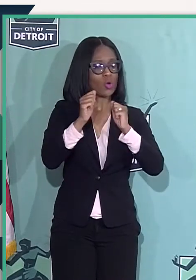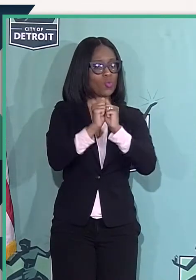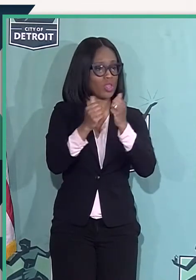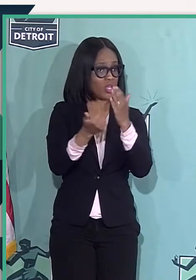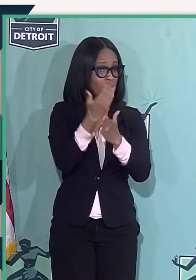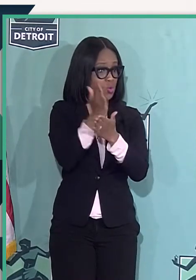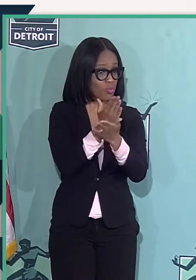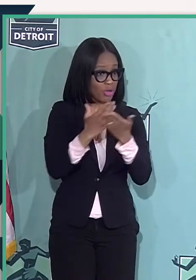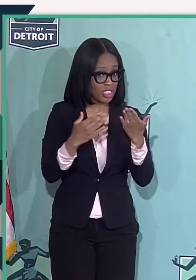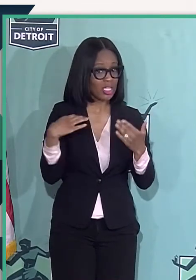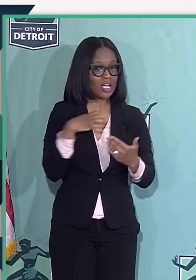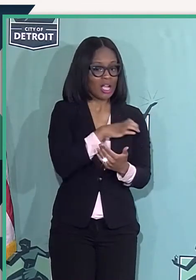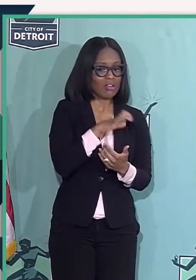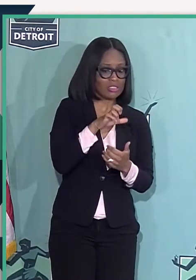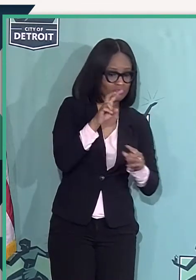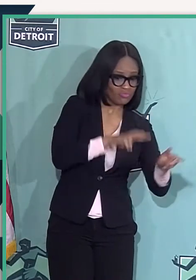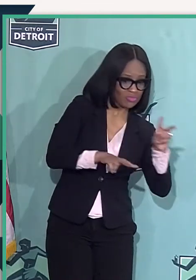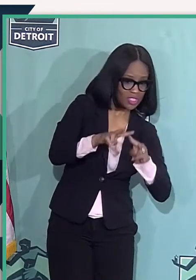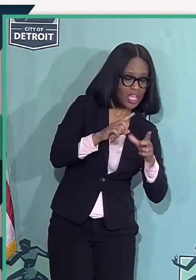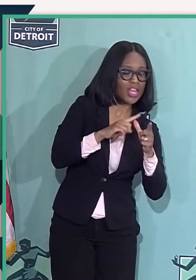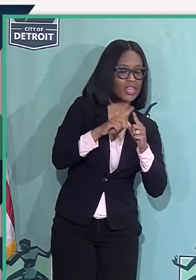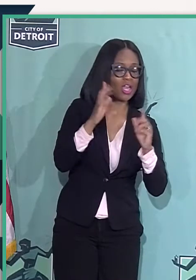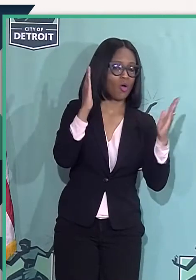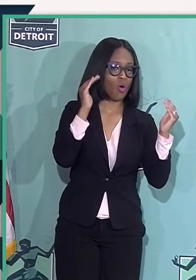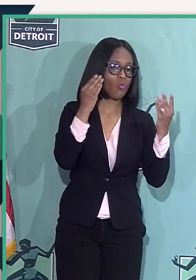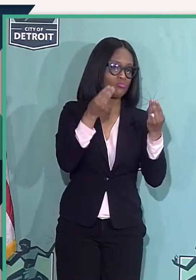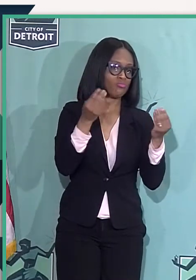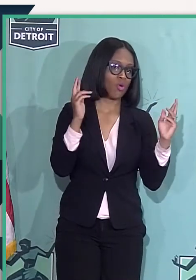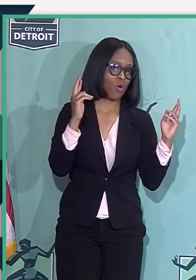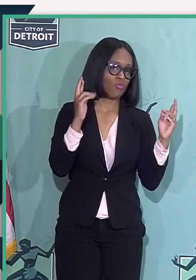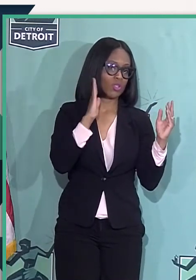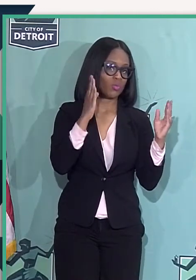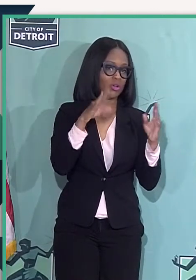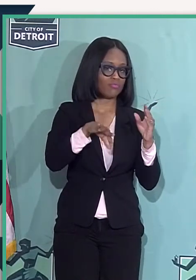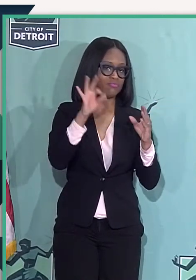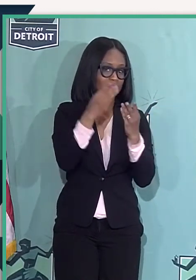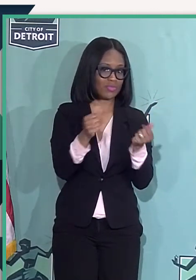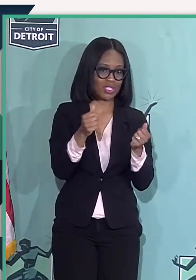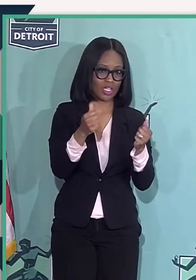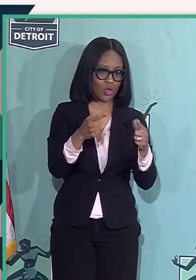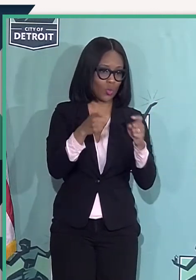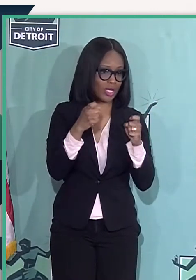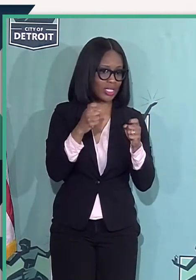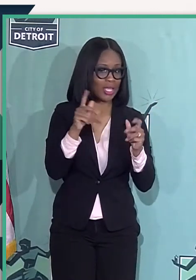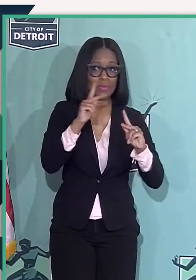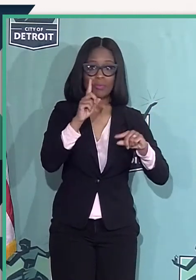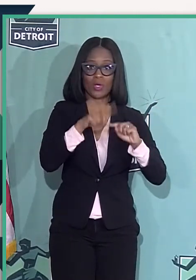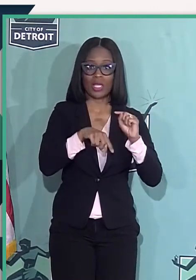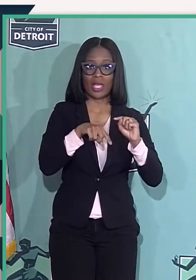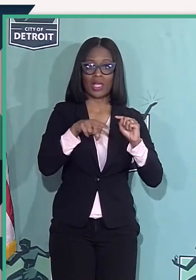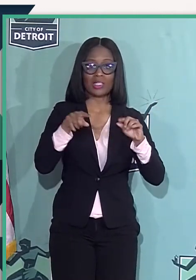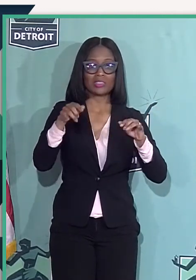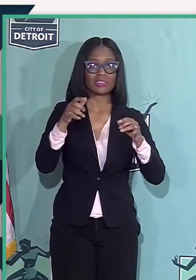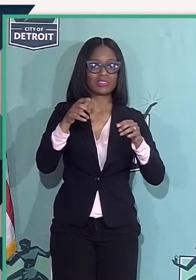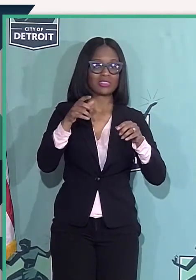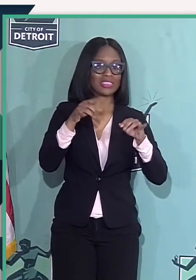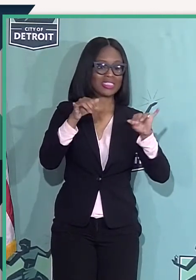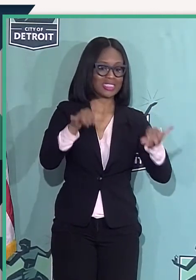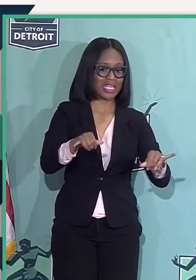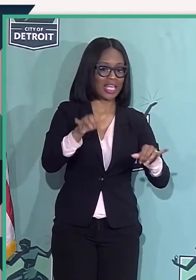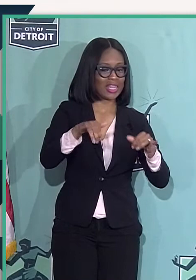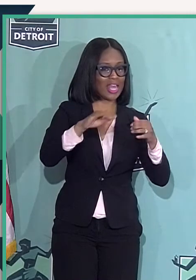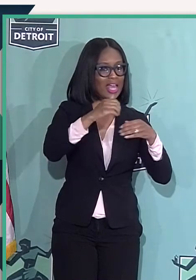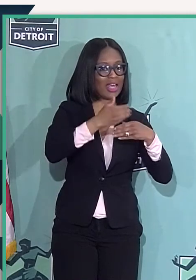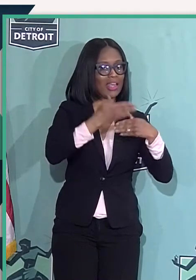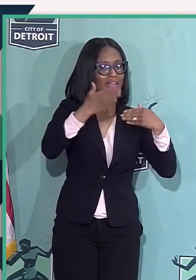gets a chance to look at it. I'm hopeful we will come up with a solution very quickly. People just can't sit in these neighborhoods and let the blight start to